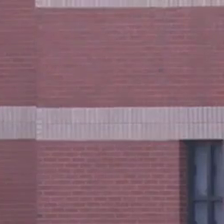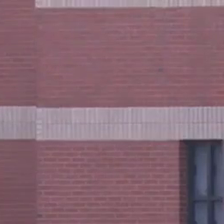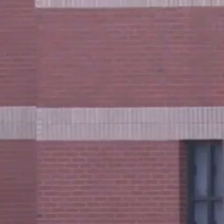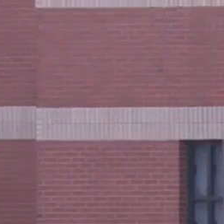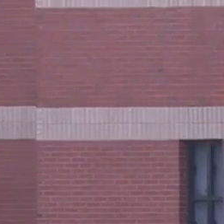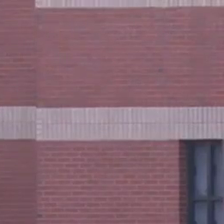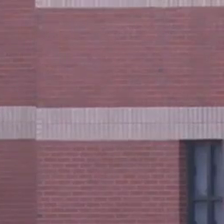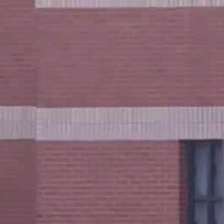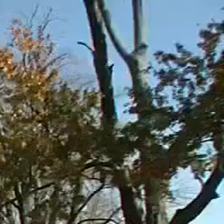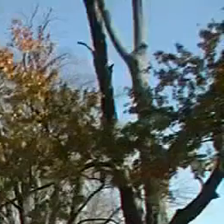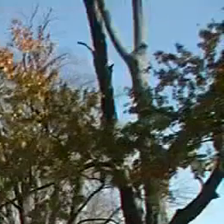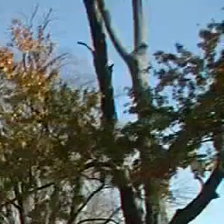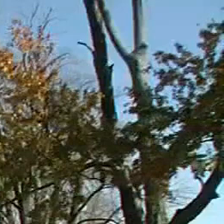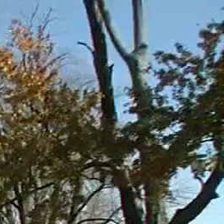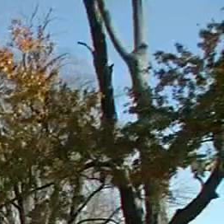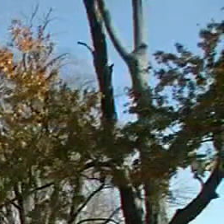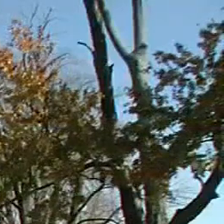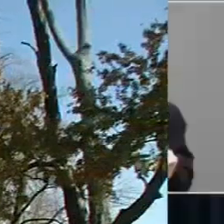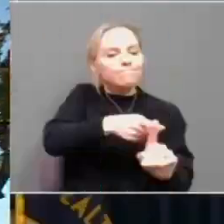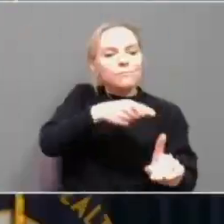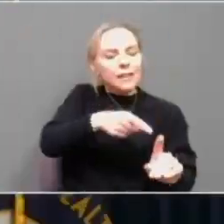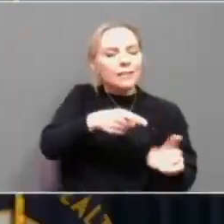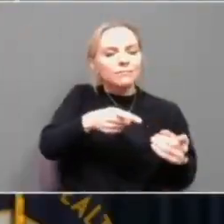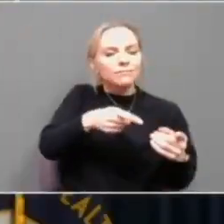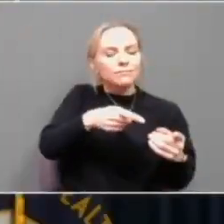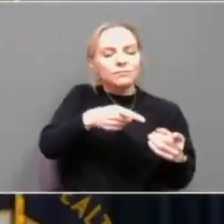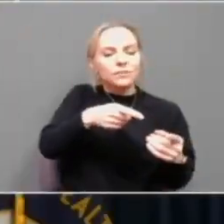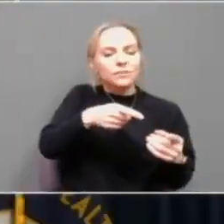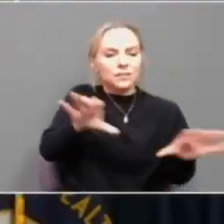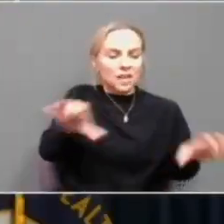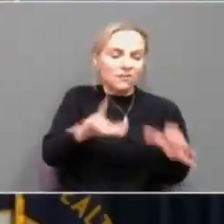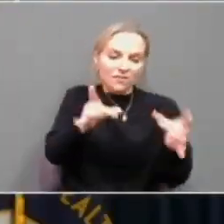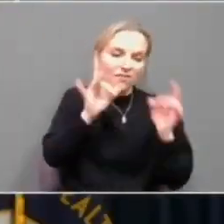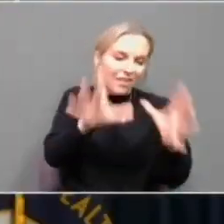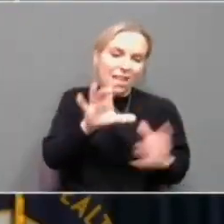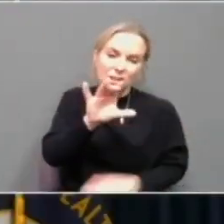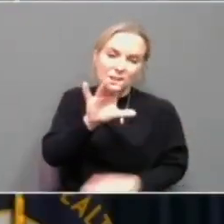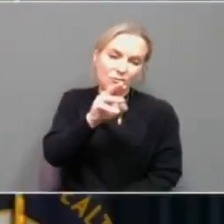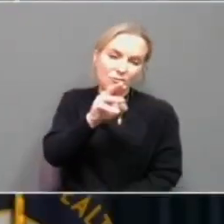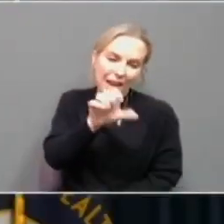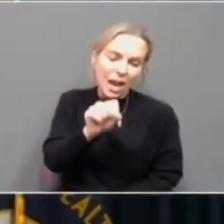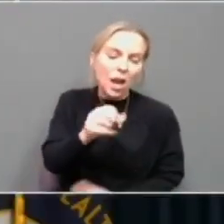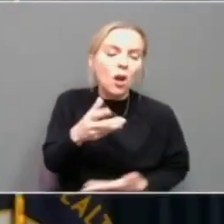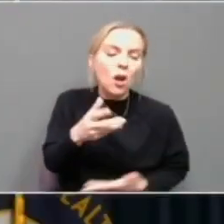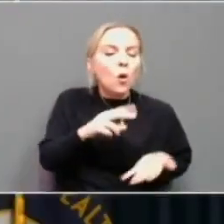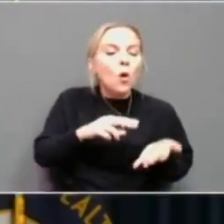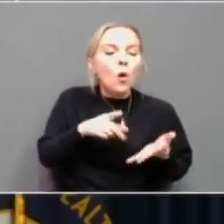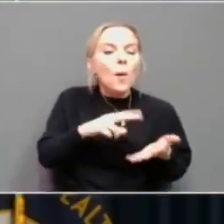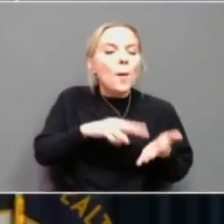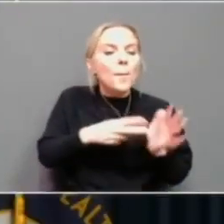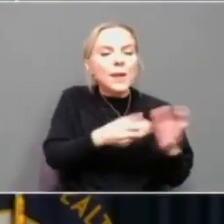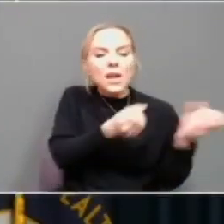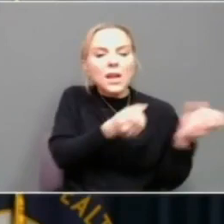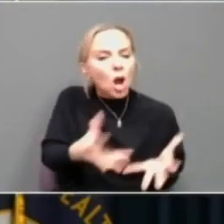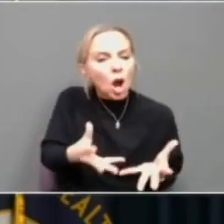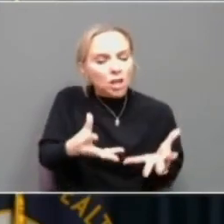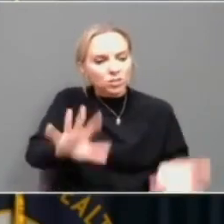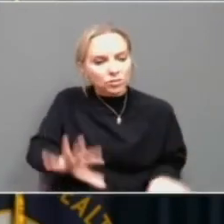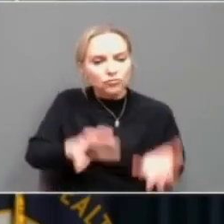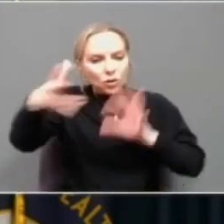detainees during some of these incidents. What it does is it creates major disruptions in the system,